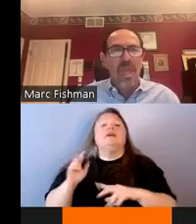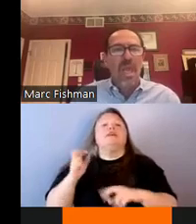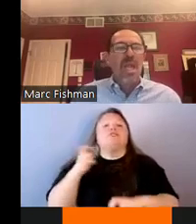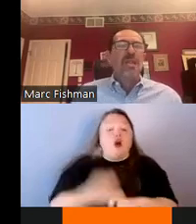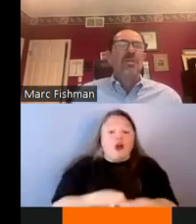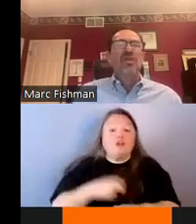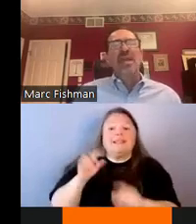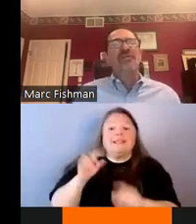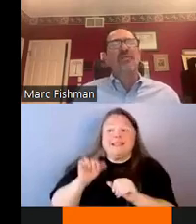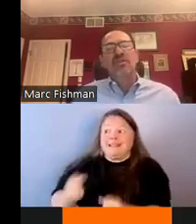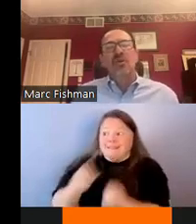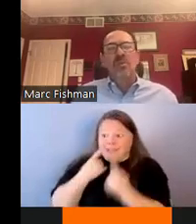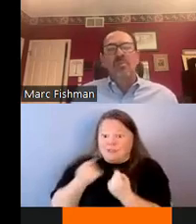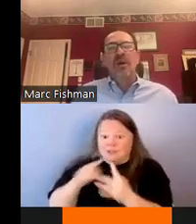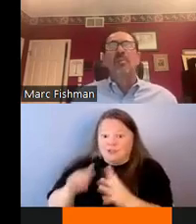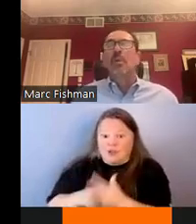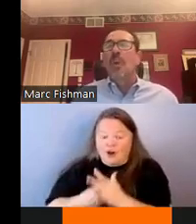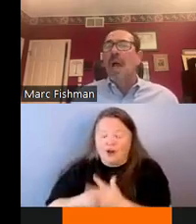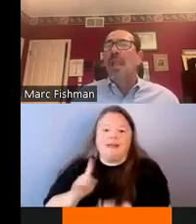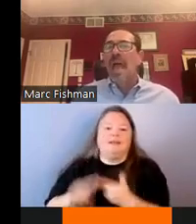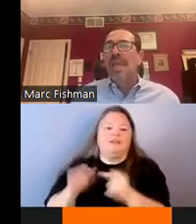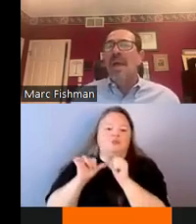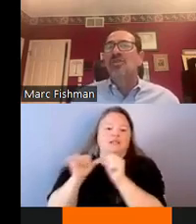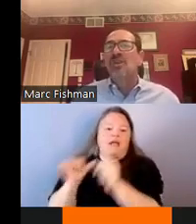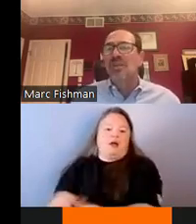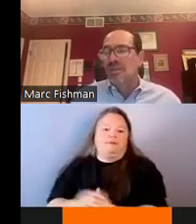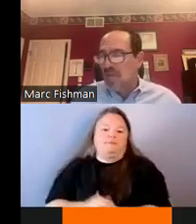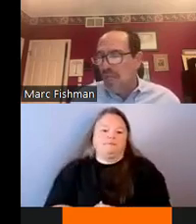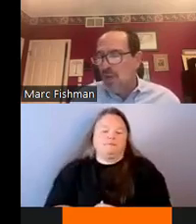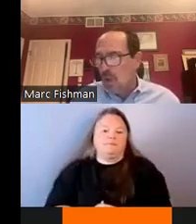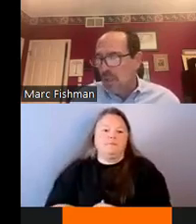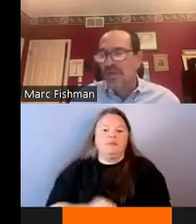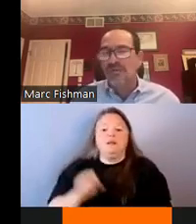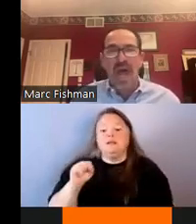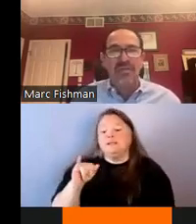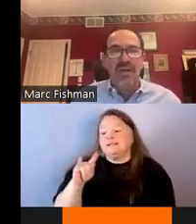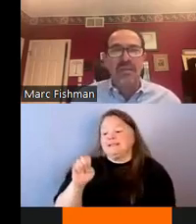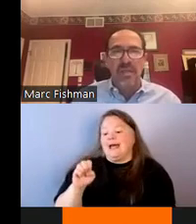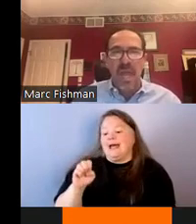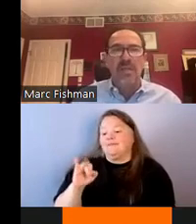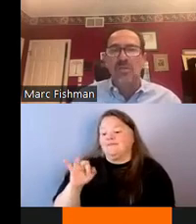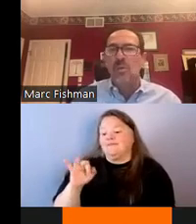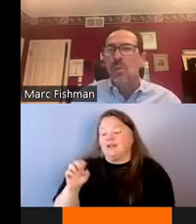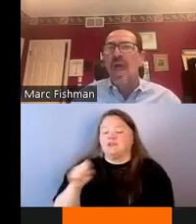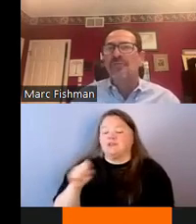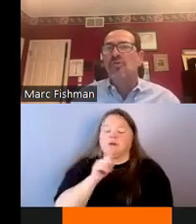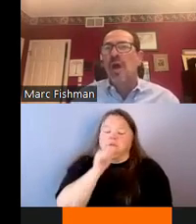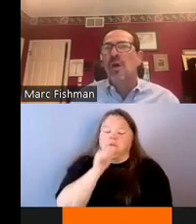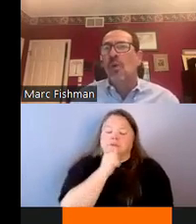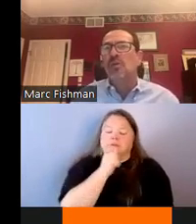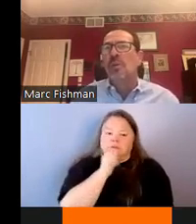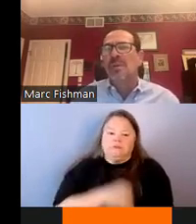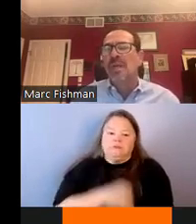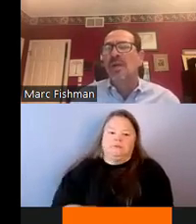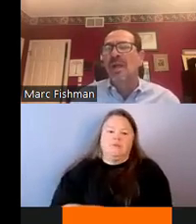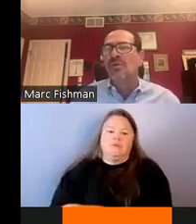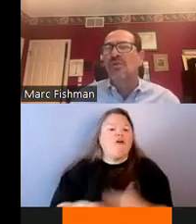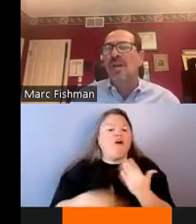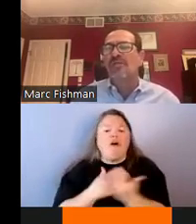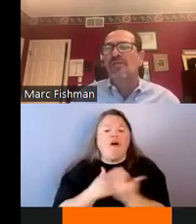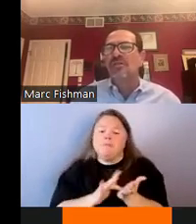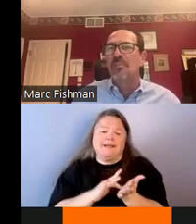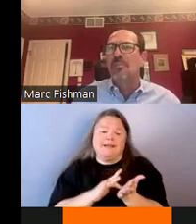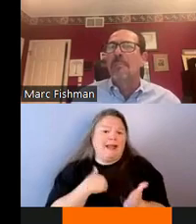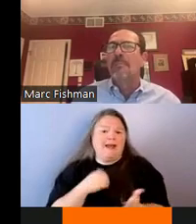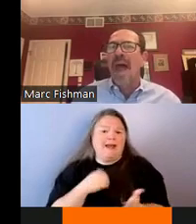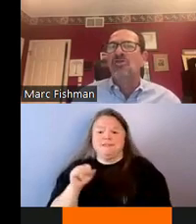problem. The side effects are unbearable. Well, any medicine, even a Tylenol, can have side effects. And yes, we have to try to work to ameliorate the